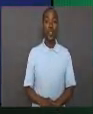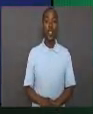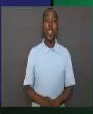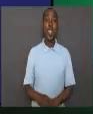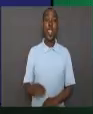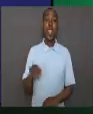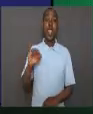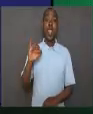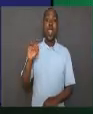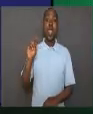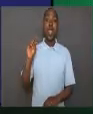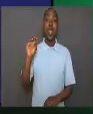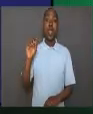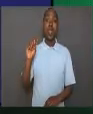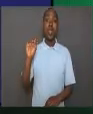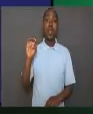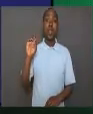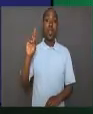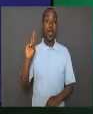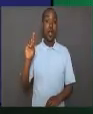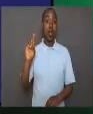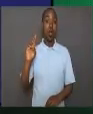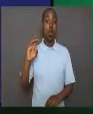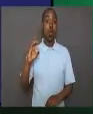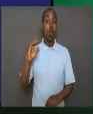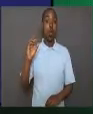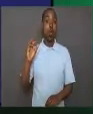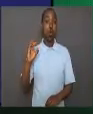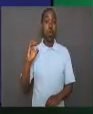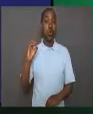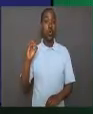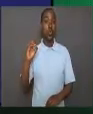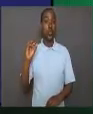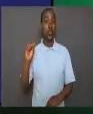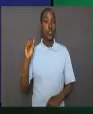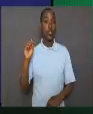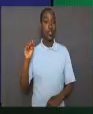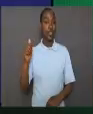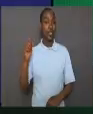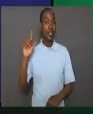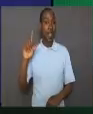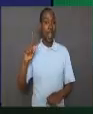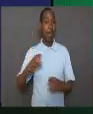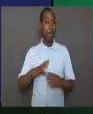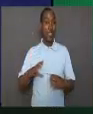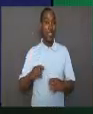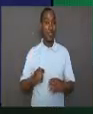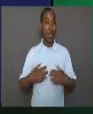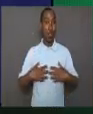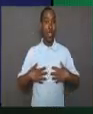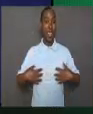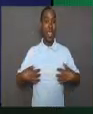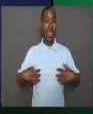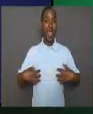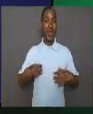Intercostal muscles are several groups of muscles that run between the ribs